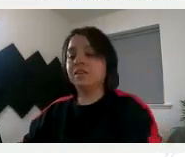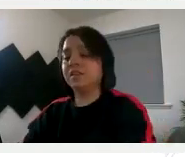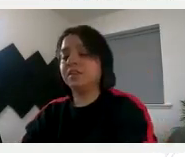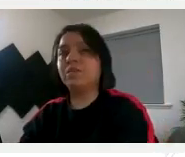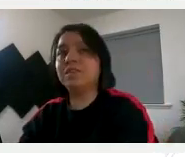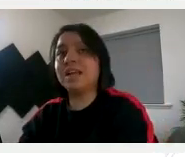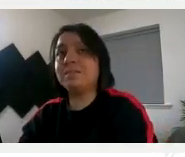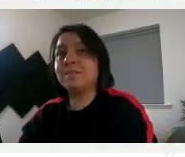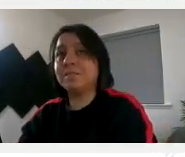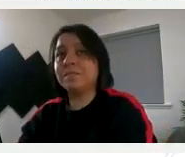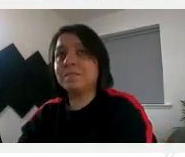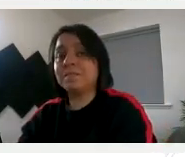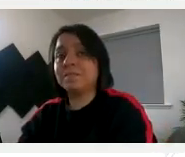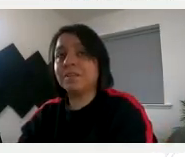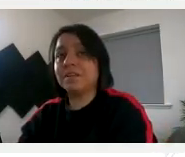So boy's name?